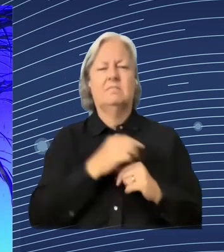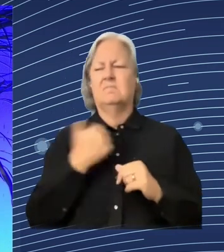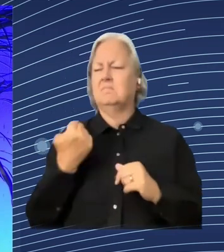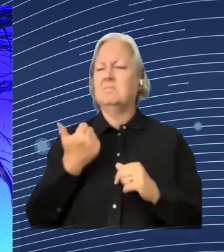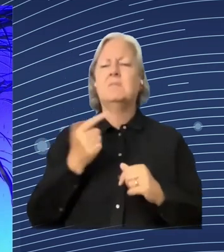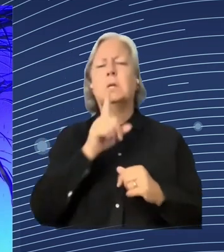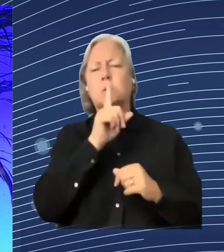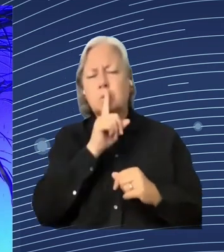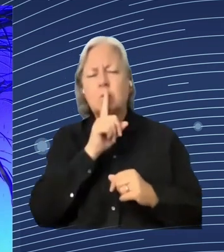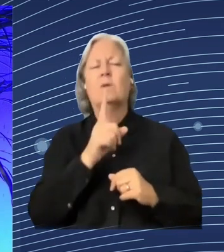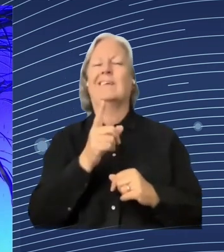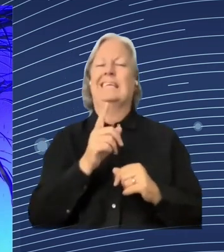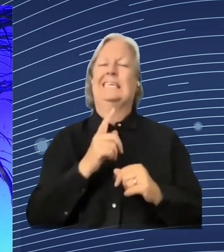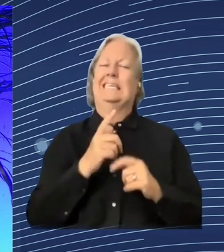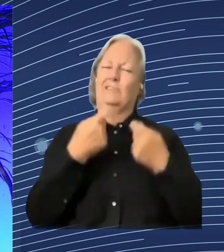keep it short.